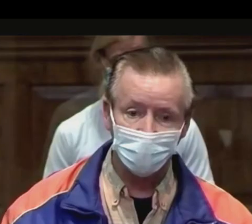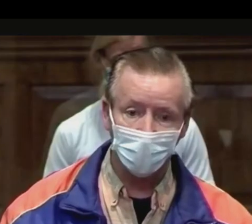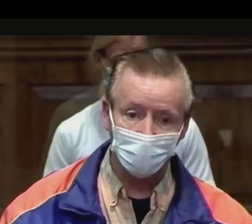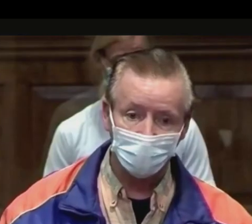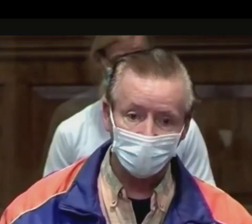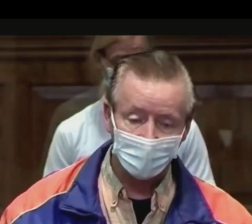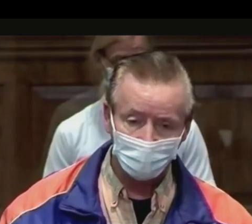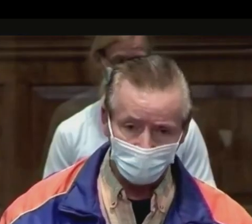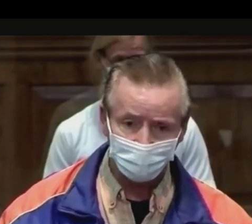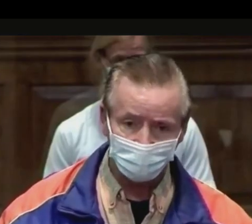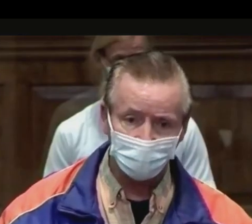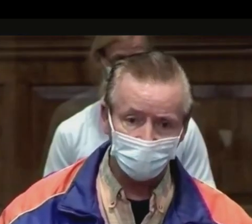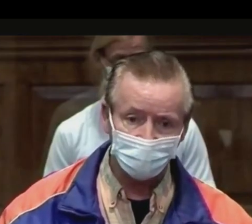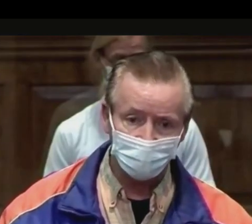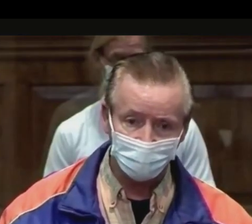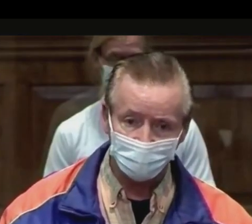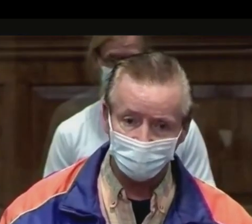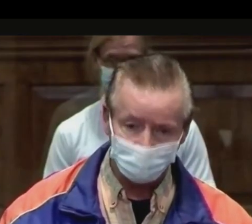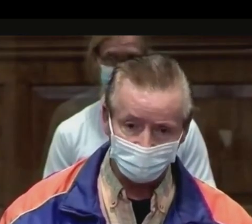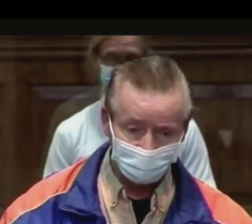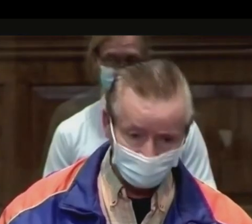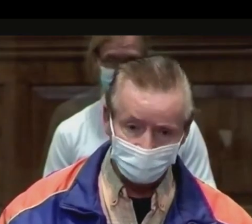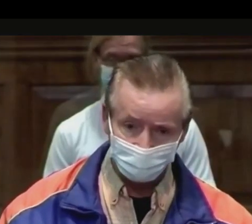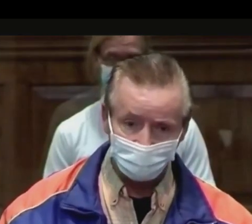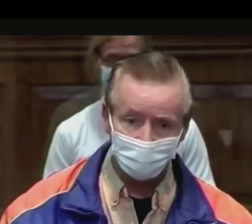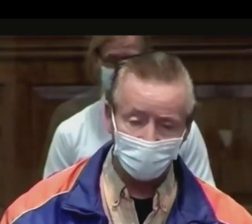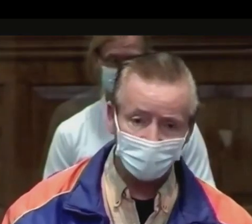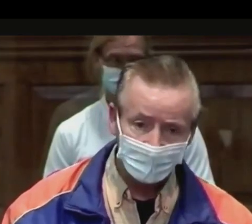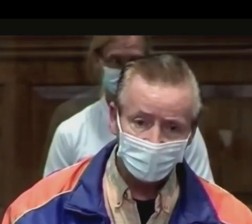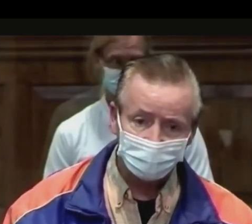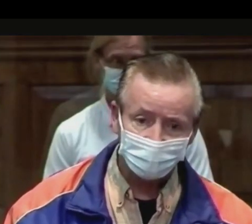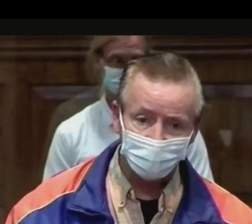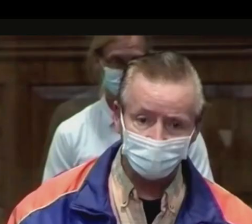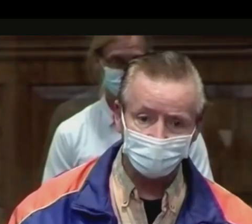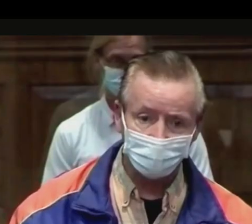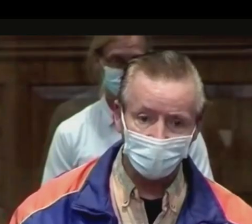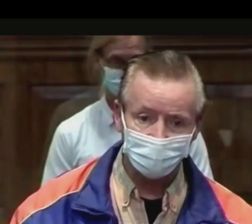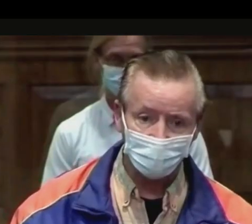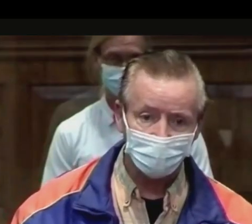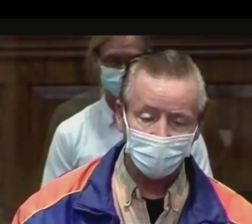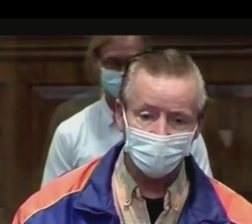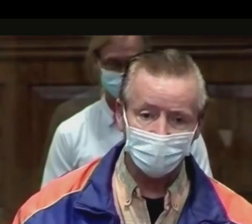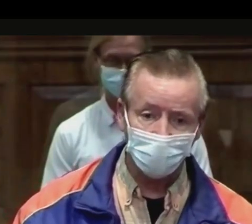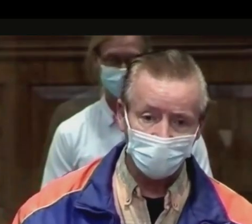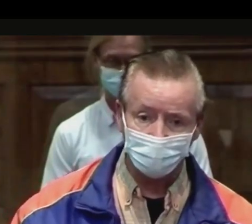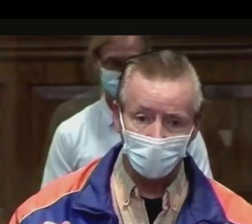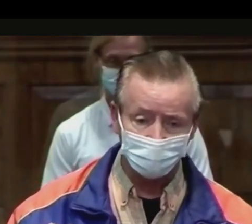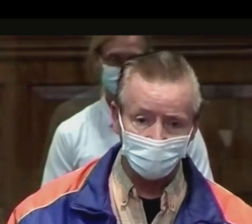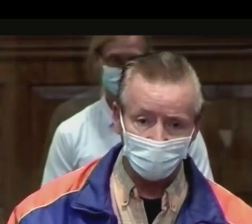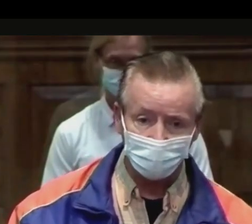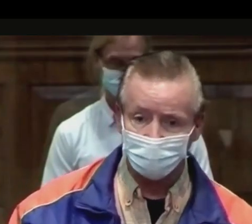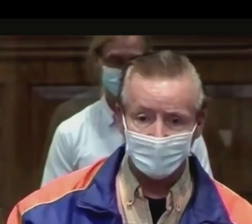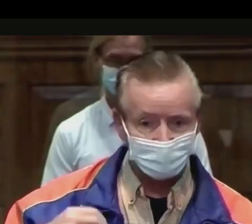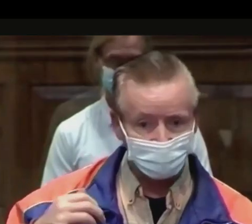corner. When I first came to Gainesville, I used to get my fishing supplies there and then go head towards